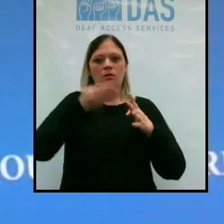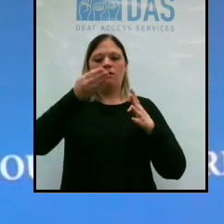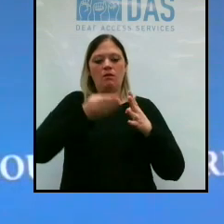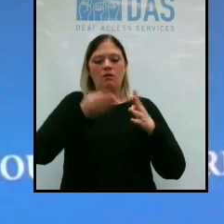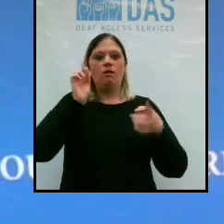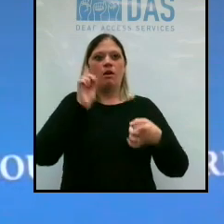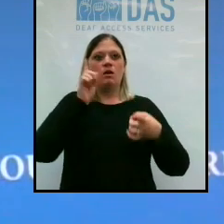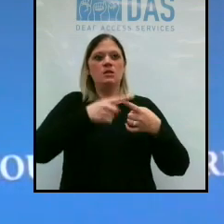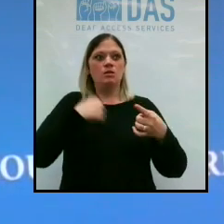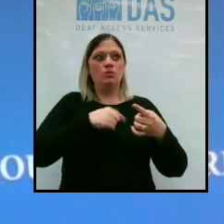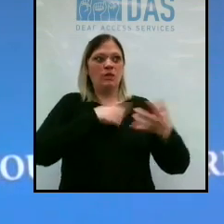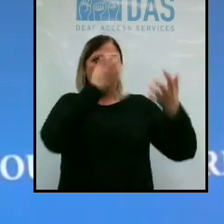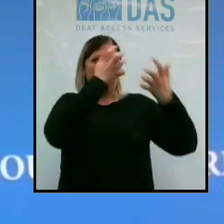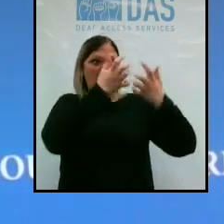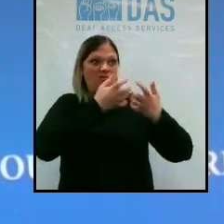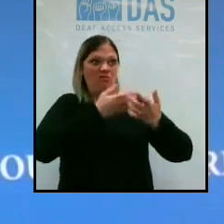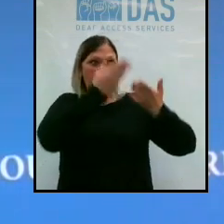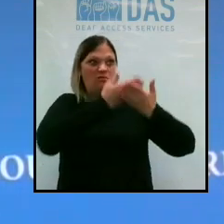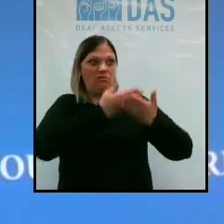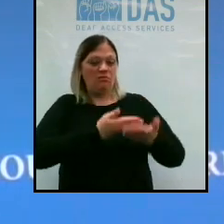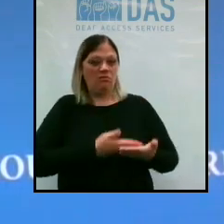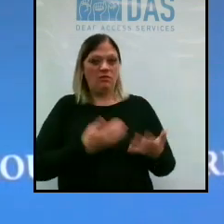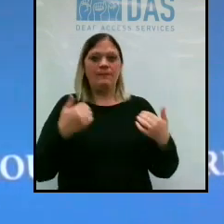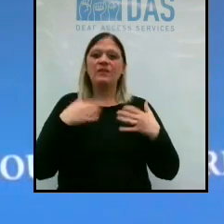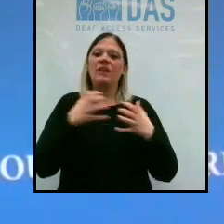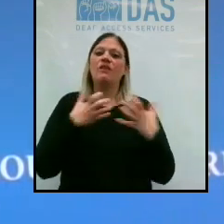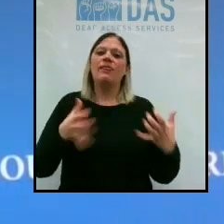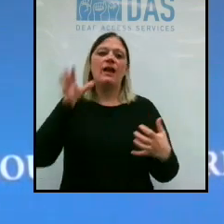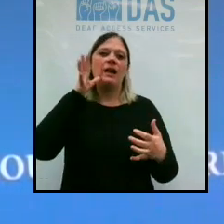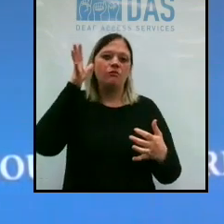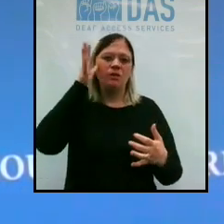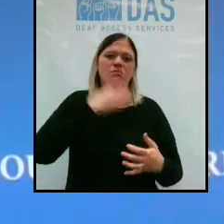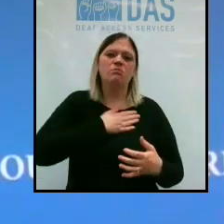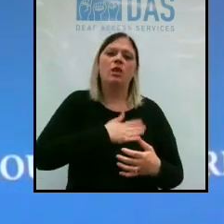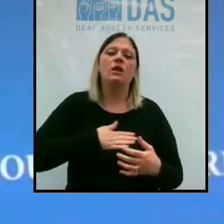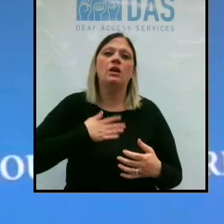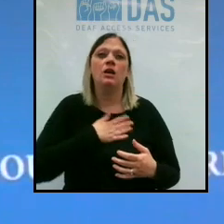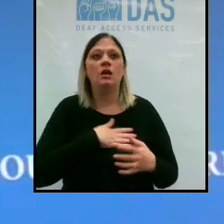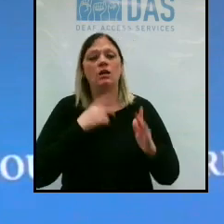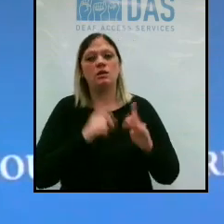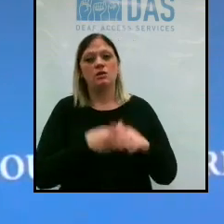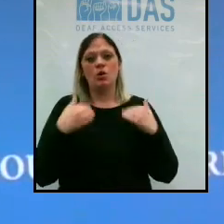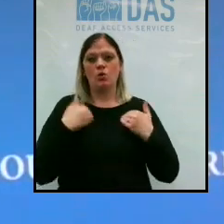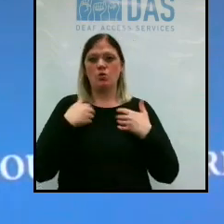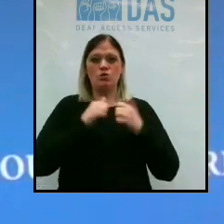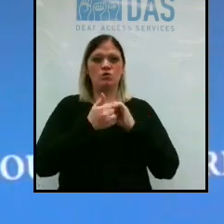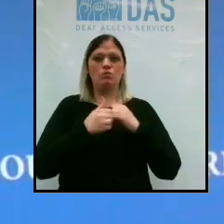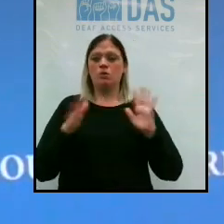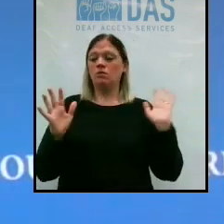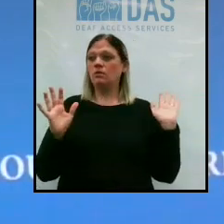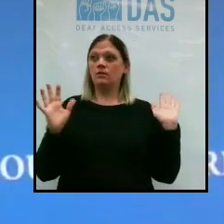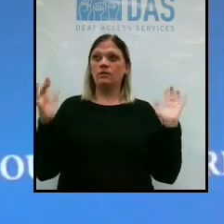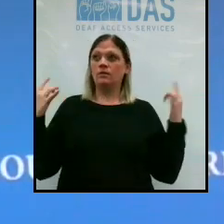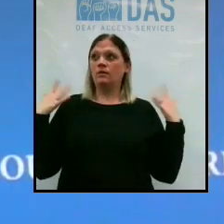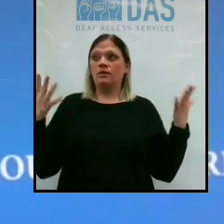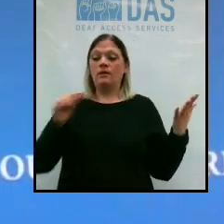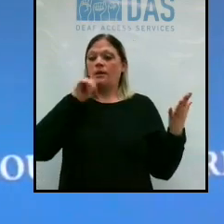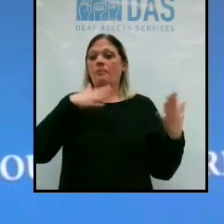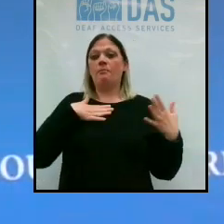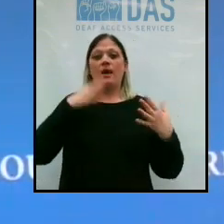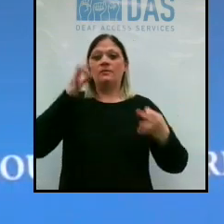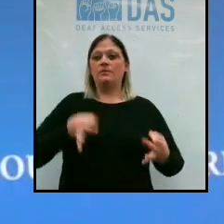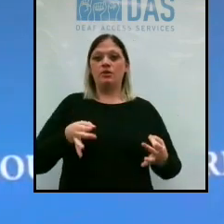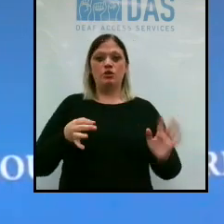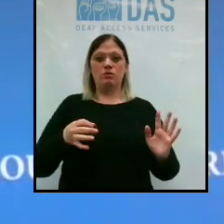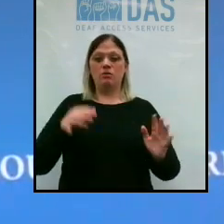otherwise. I've got a lot of parents who are like, please open up youth sports. I don't make that call. That's part of the